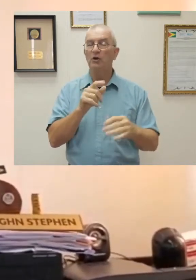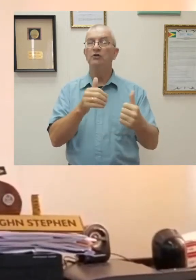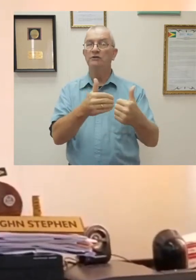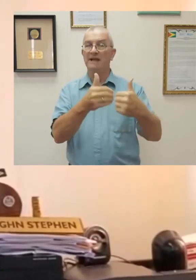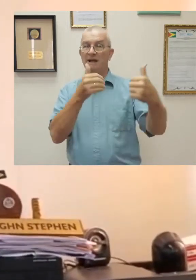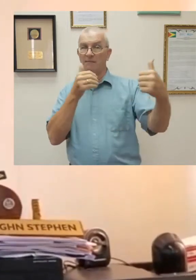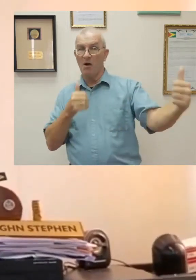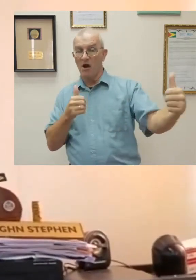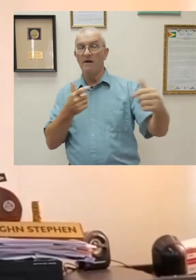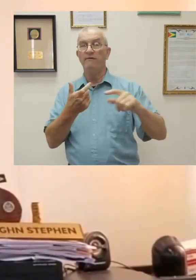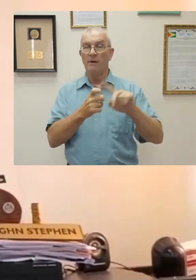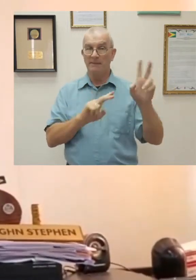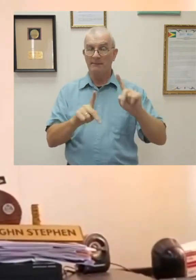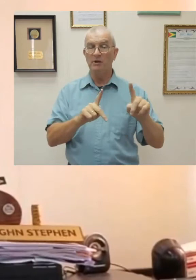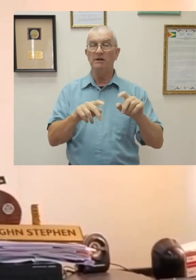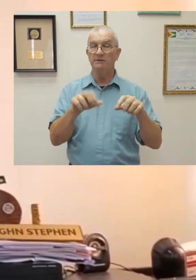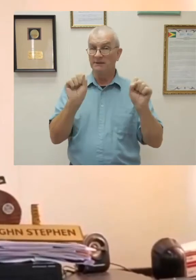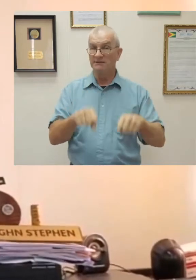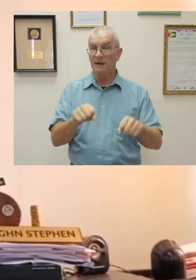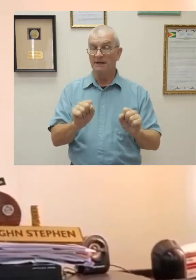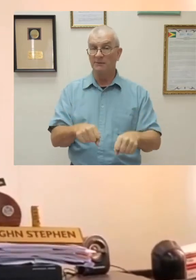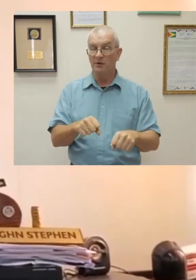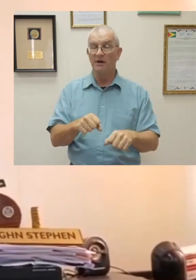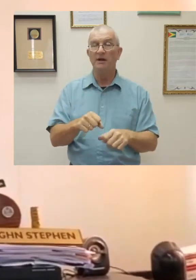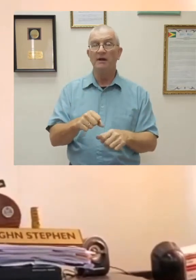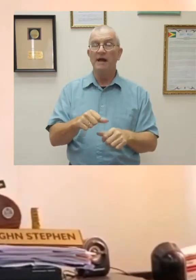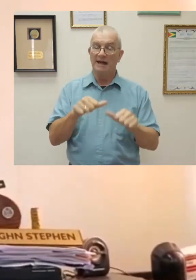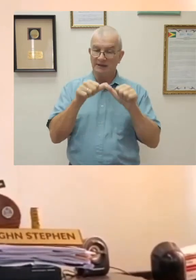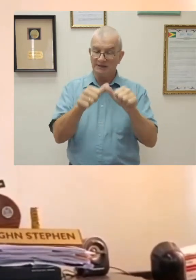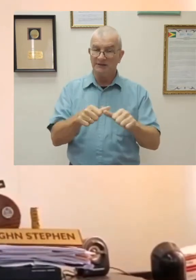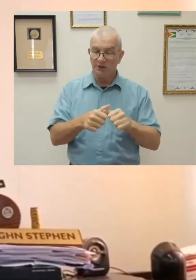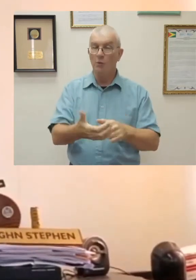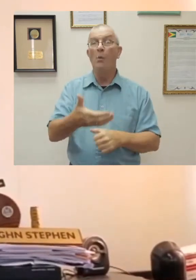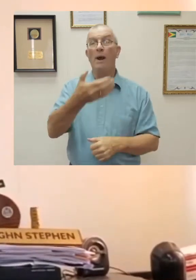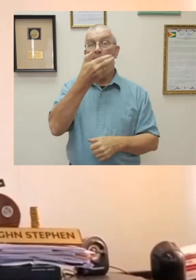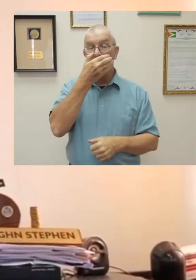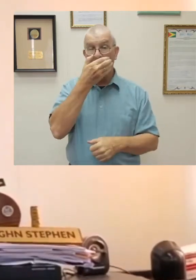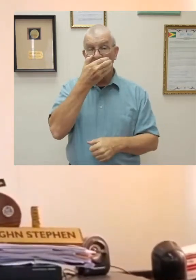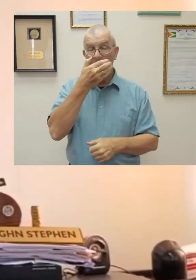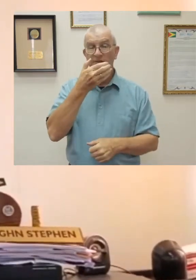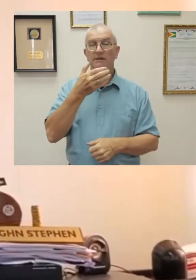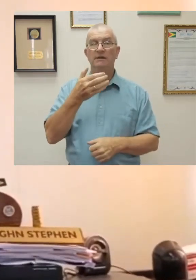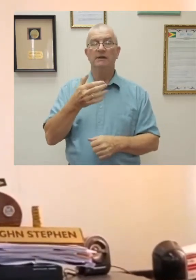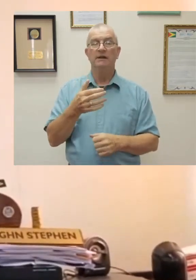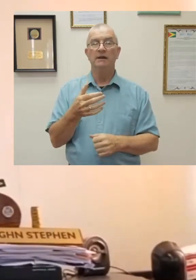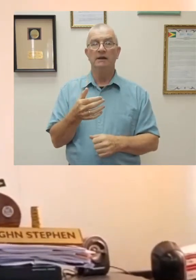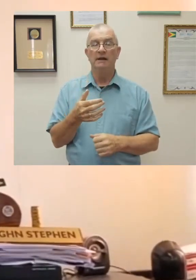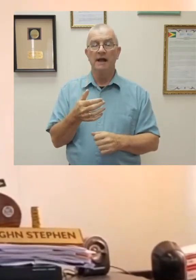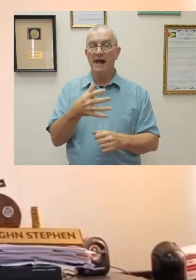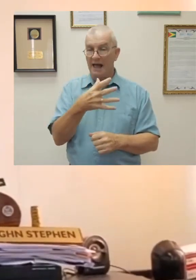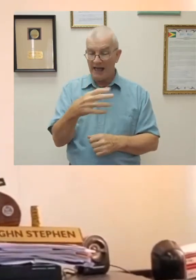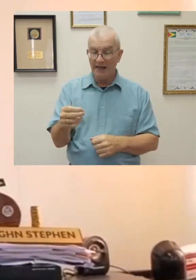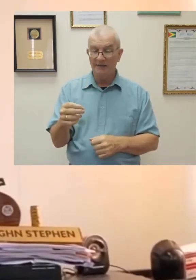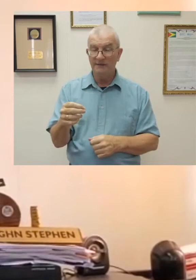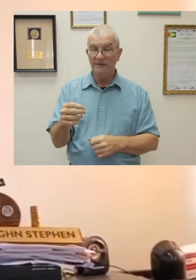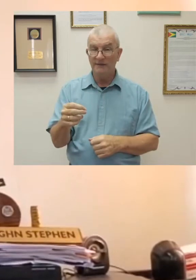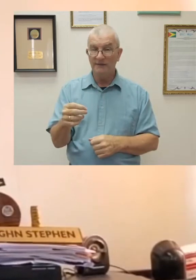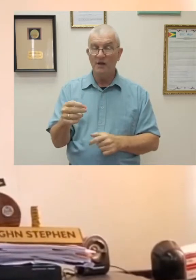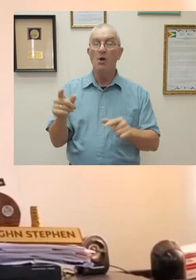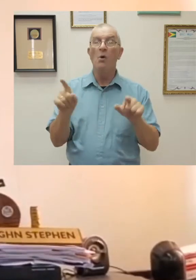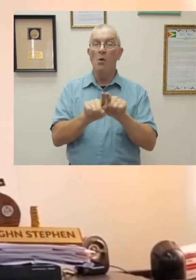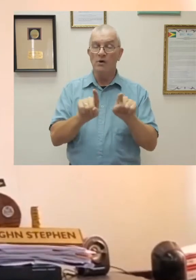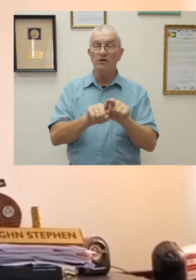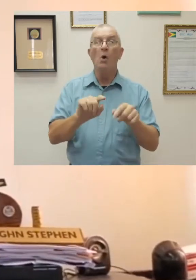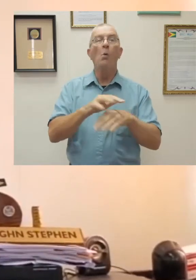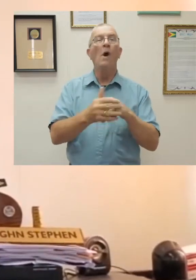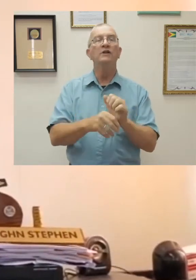social distancing as much as possible. We ask that you continue to wear your mask where it's applicable, and we also ask